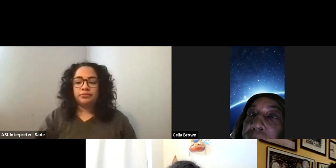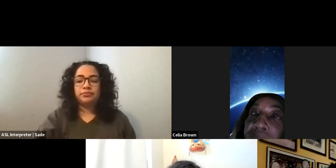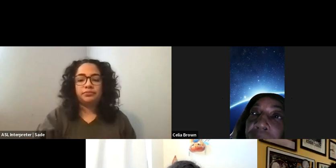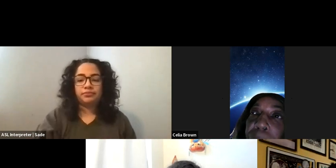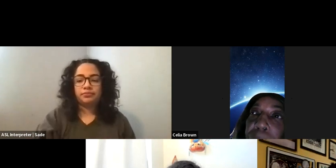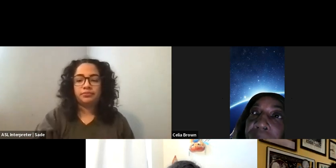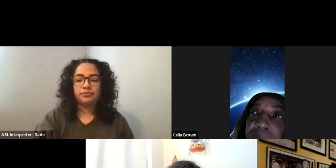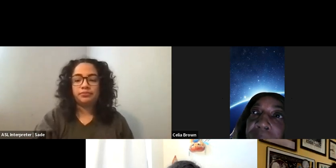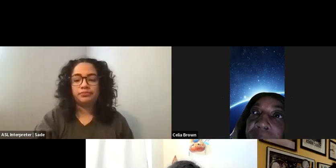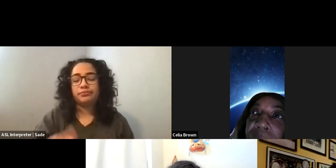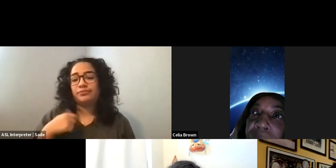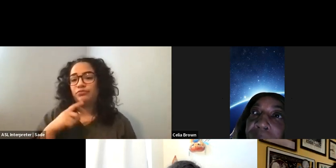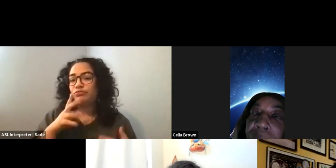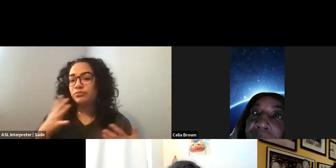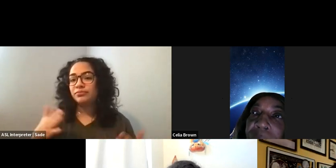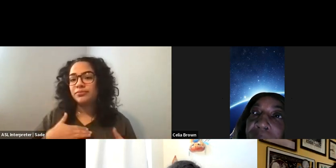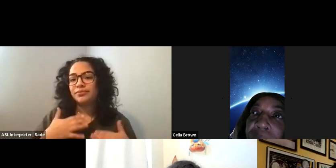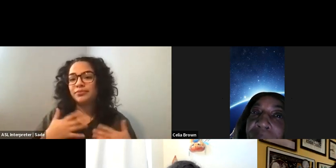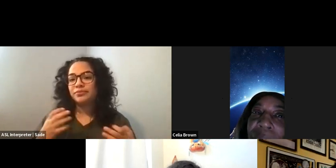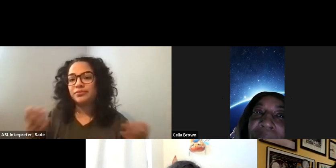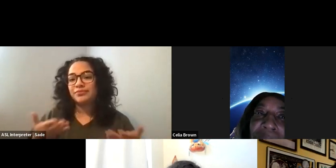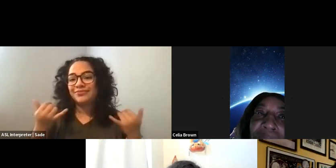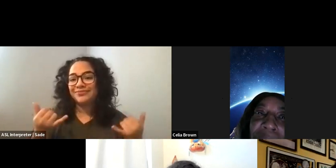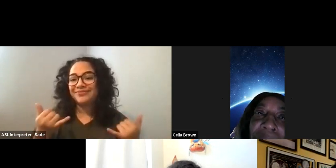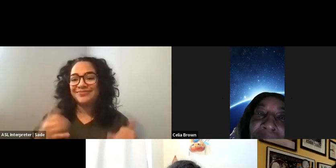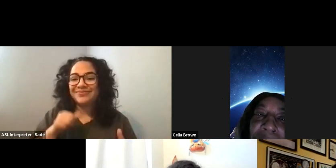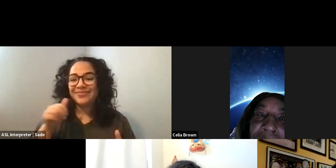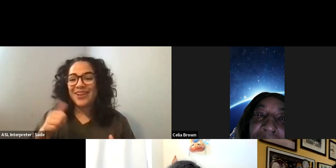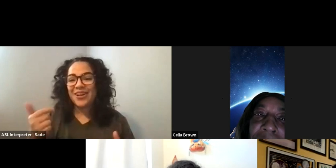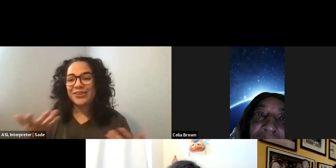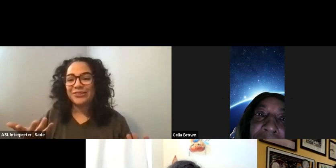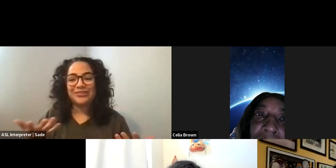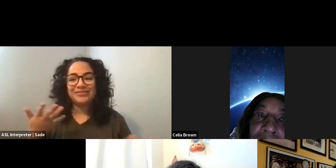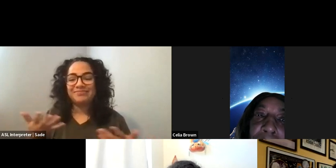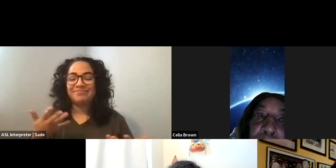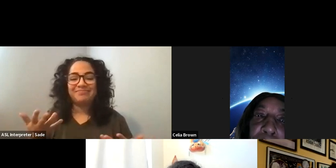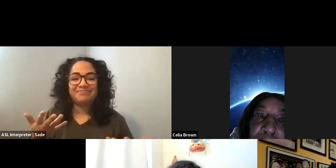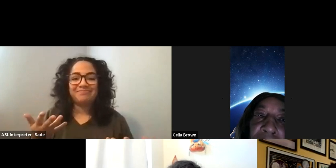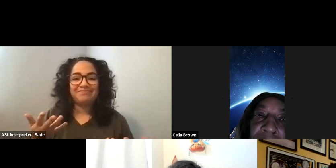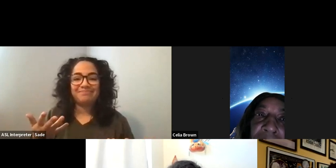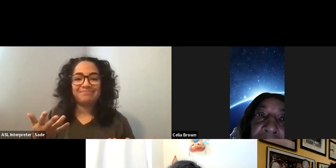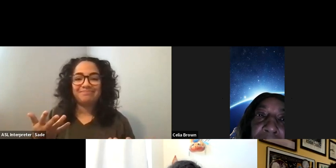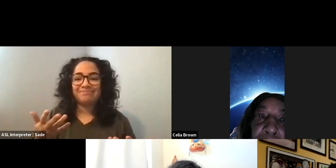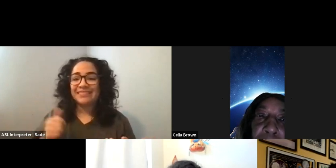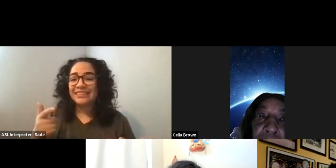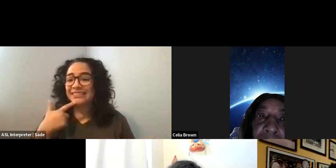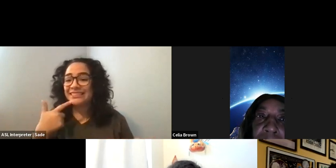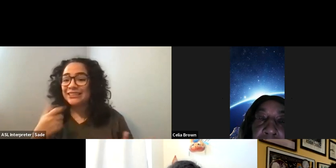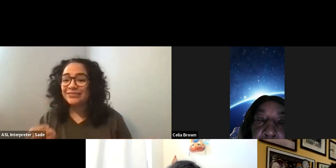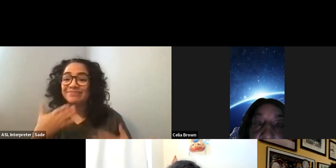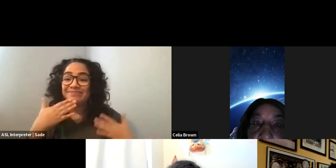I'm just happy to be here today. I don't have any other, you know. So thank you.